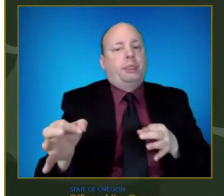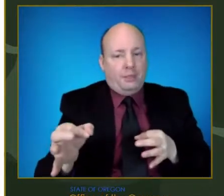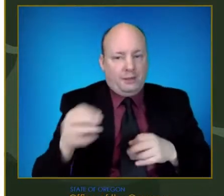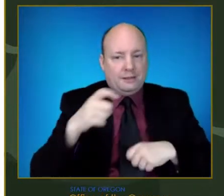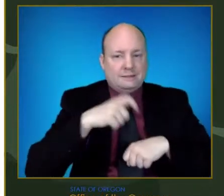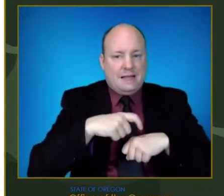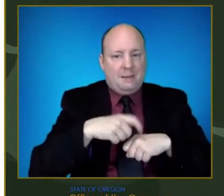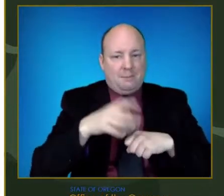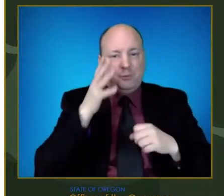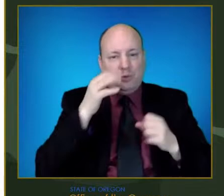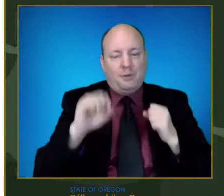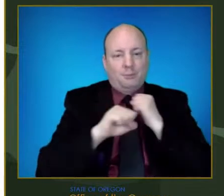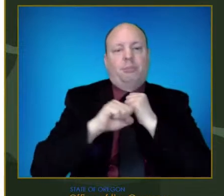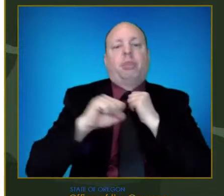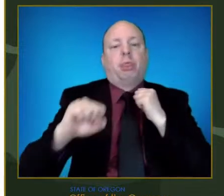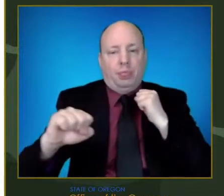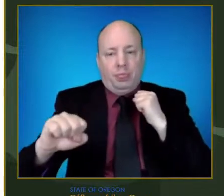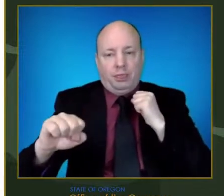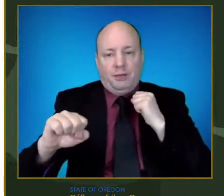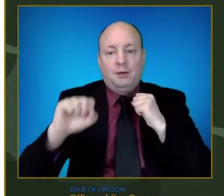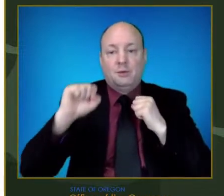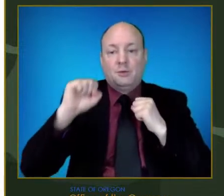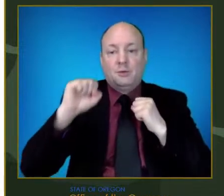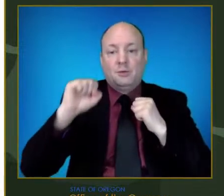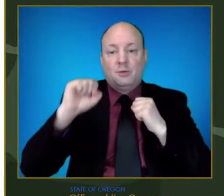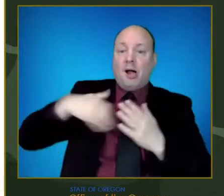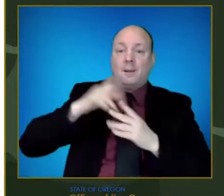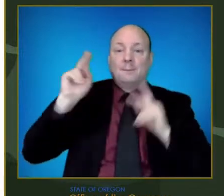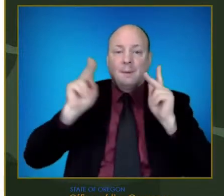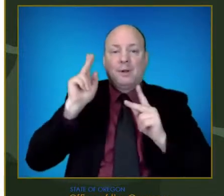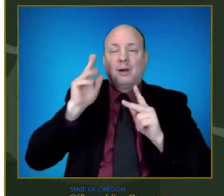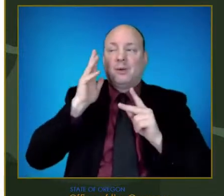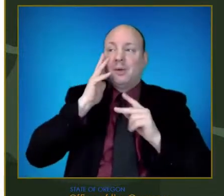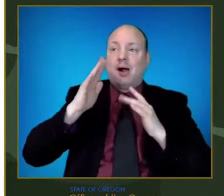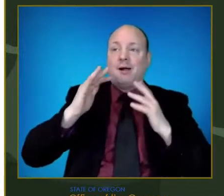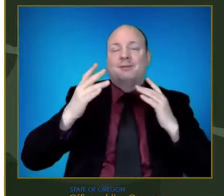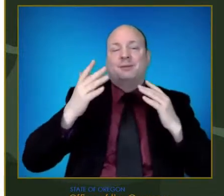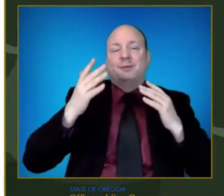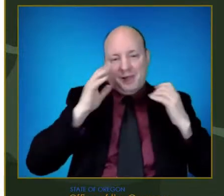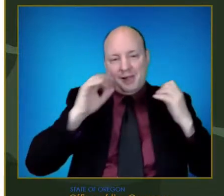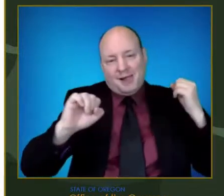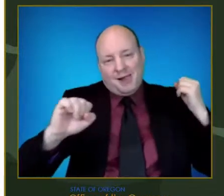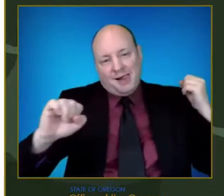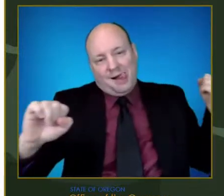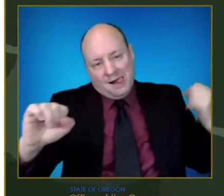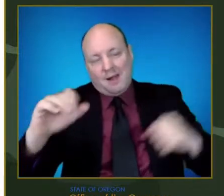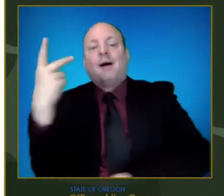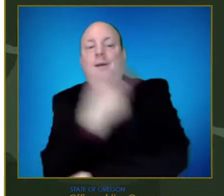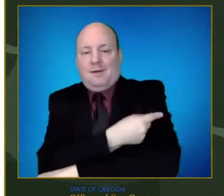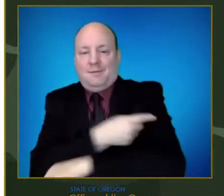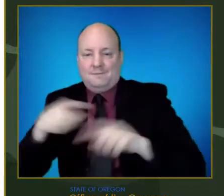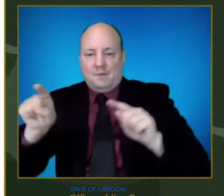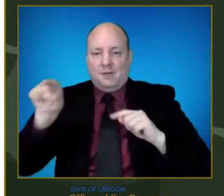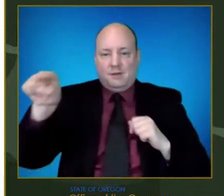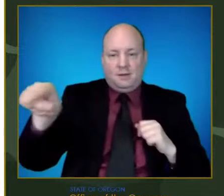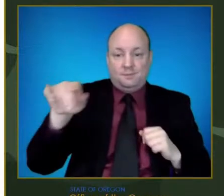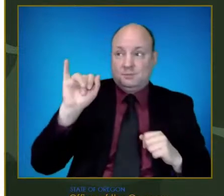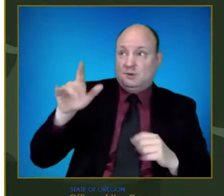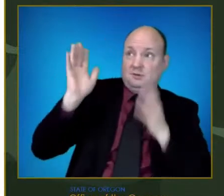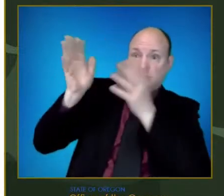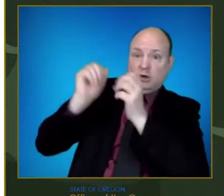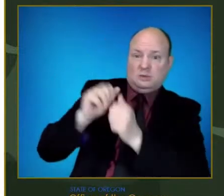exceed the number of people who are eligible. We're following up with CDC to get additional information about the Johnson & Johnson